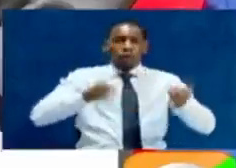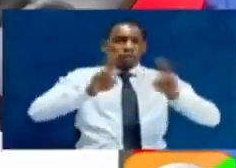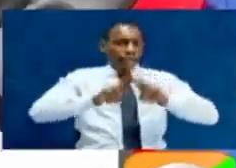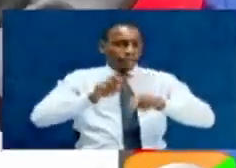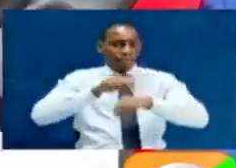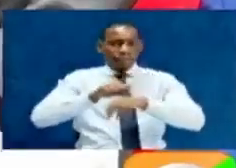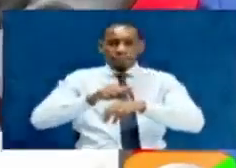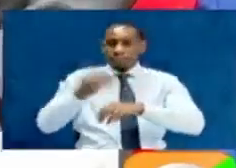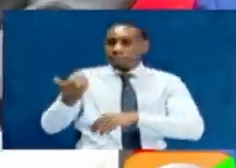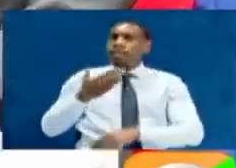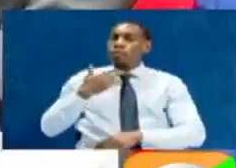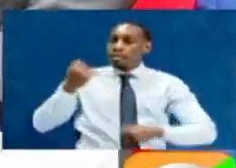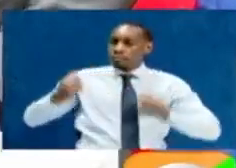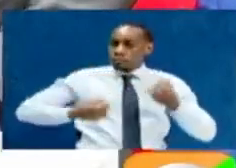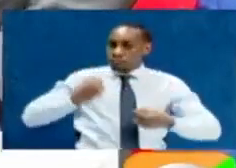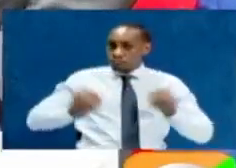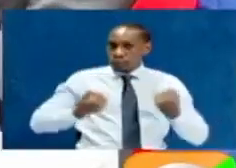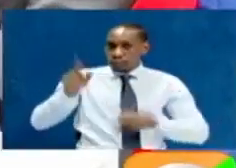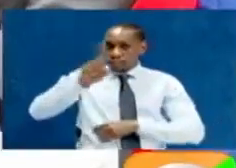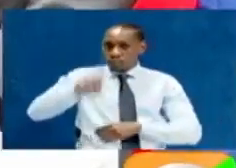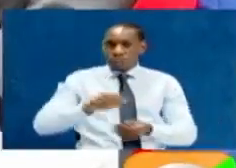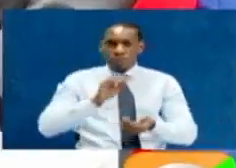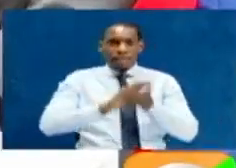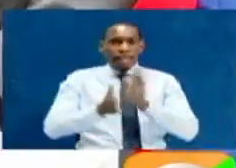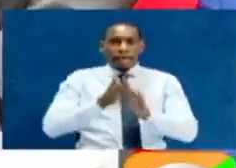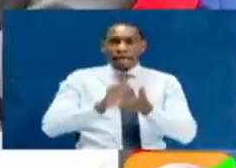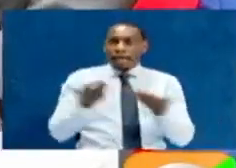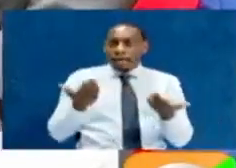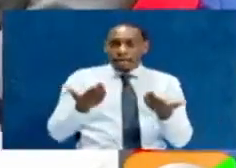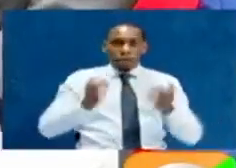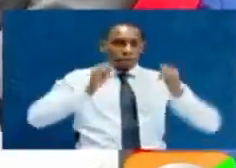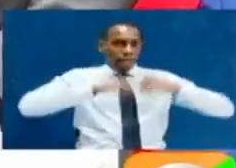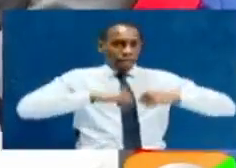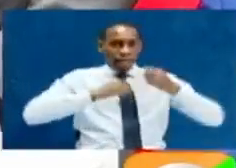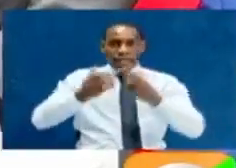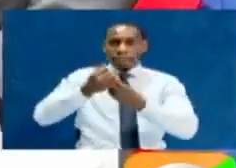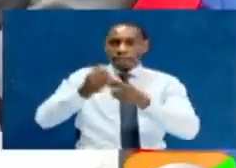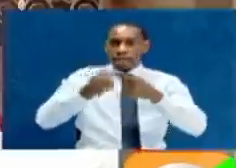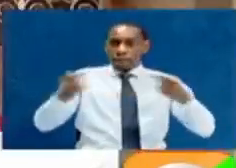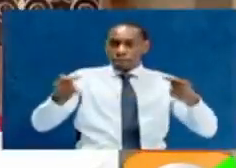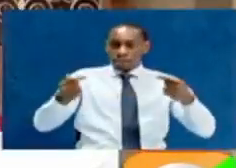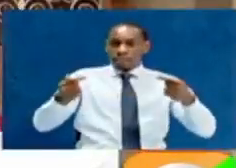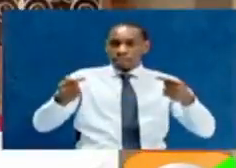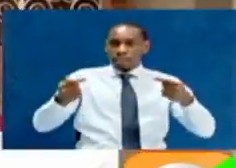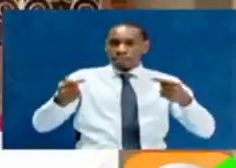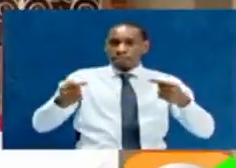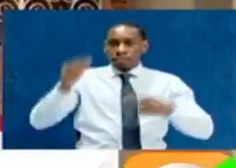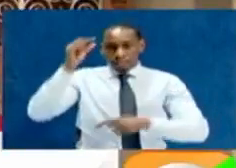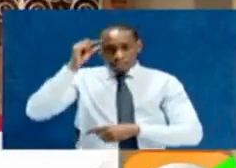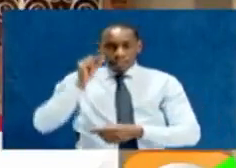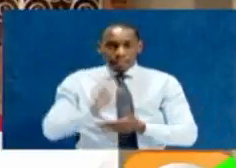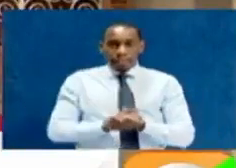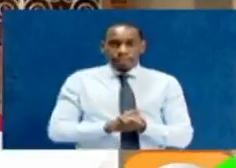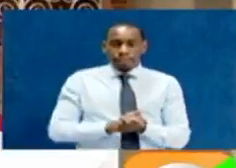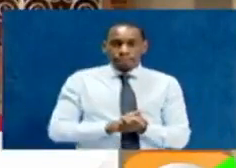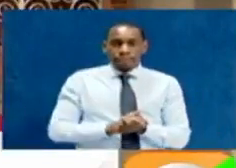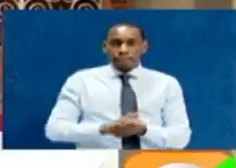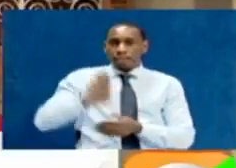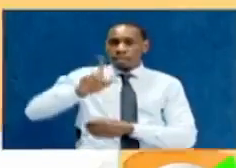happens when one wants a pleasure and there is no consenting partner of the opposite sex? The main clauses in the